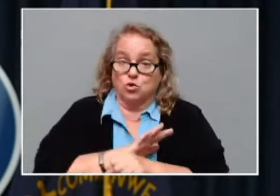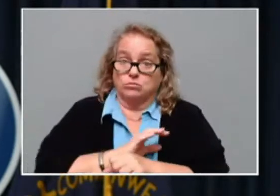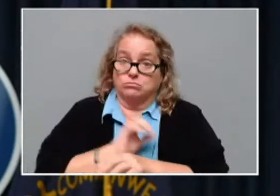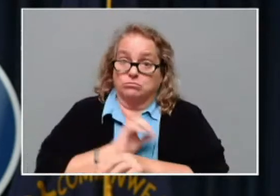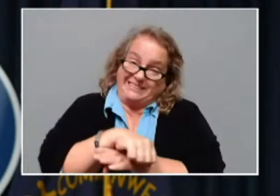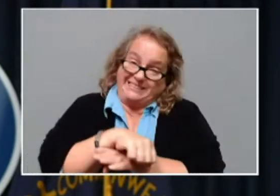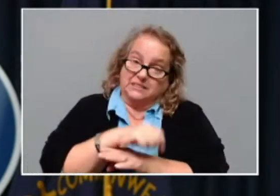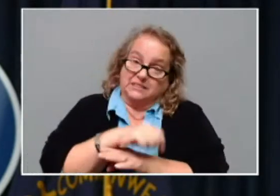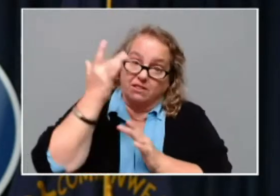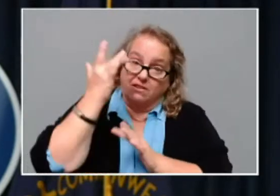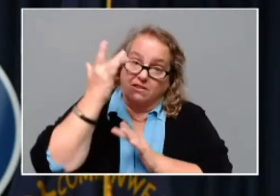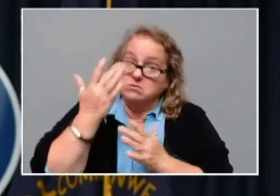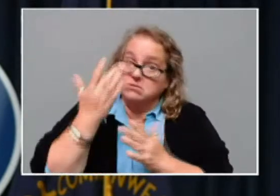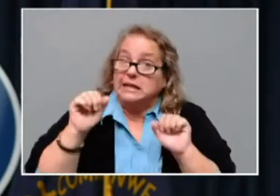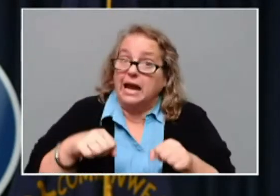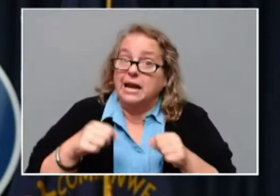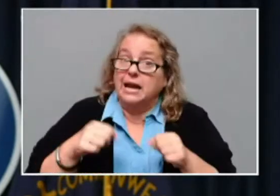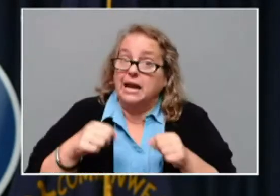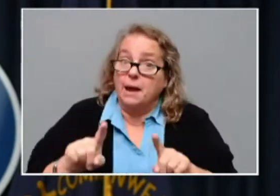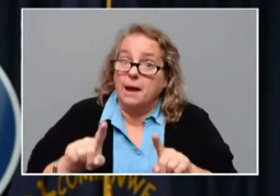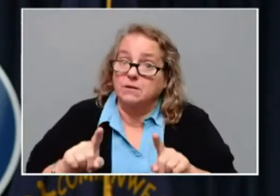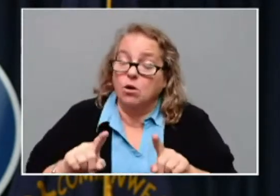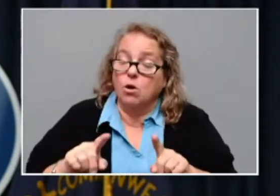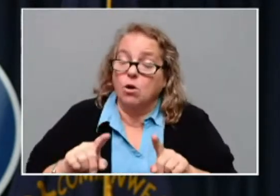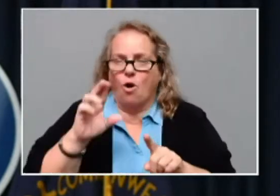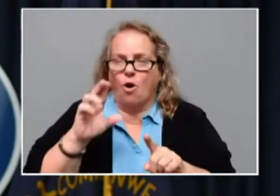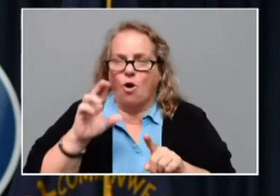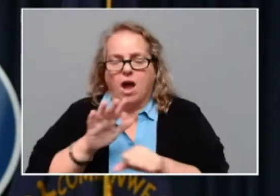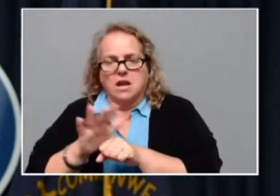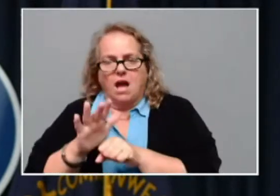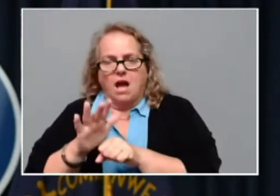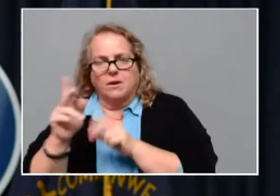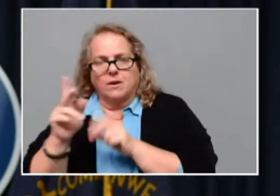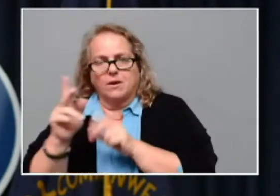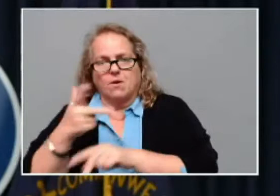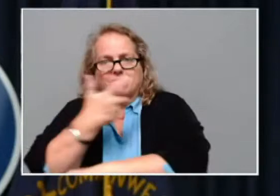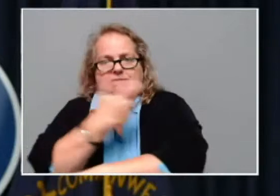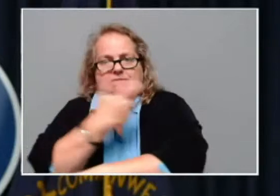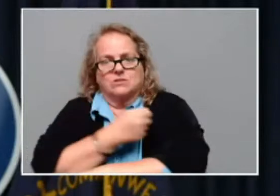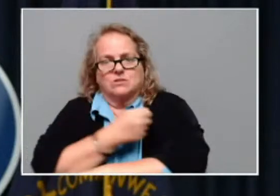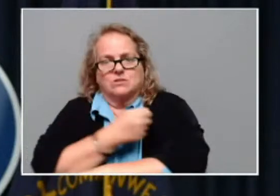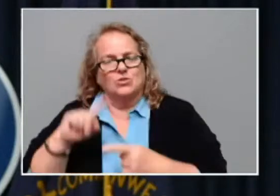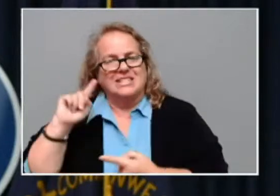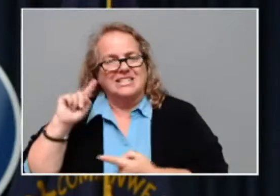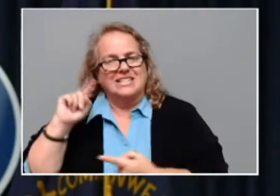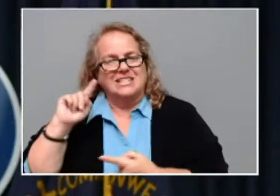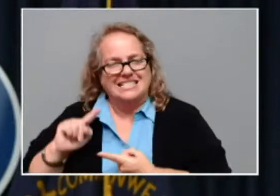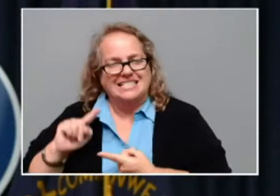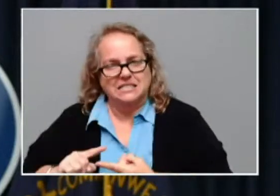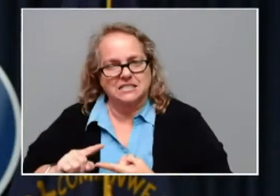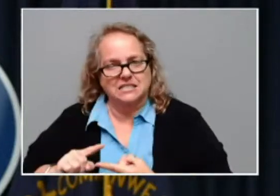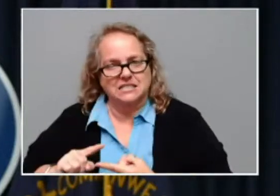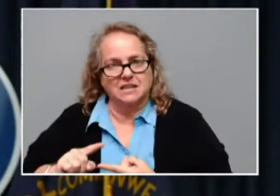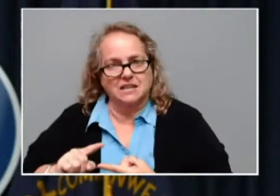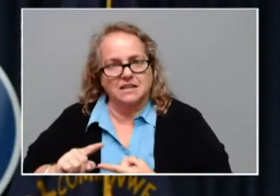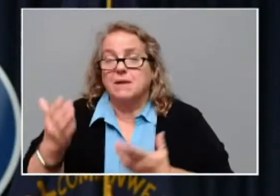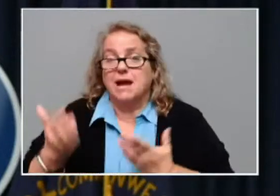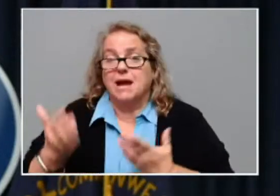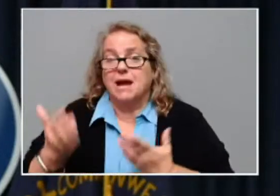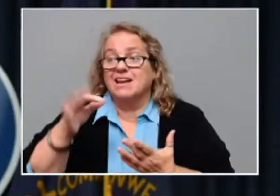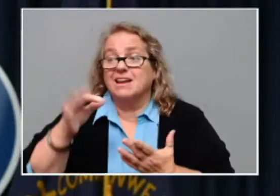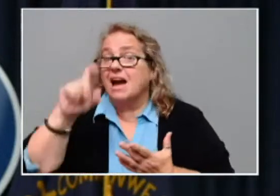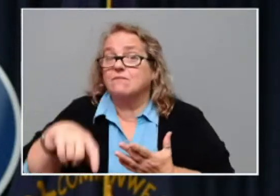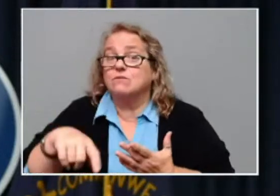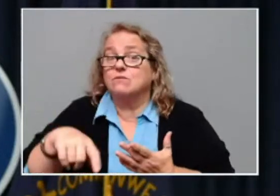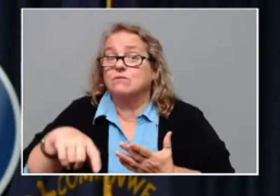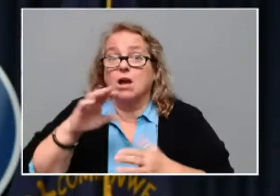it is getting enough people vaccinated, and then if we have to be on a schedule, just like we are with the flu shot, to be able to live with this thing without masks or